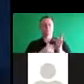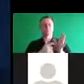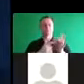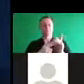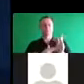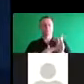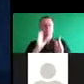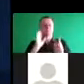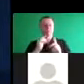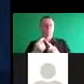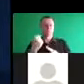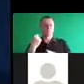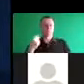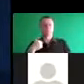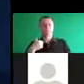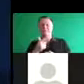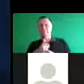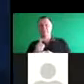direction, I'd say. So